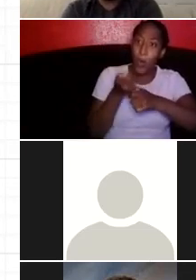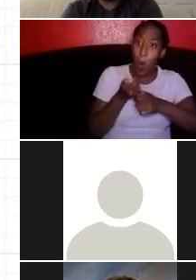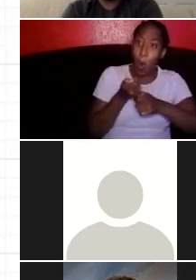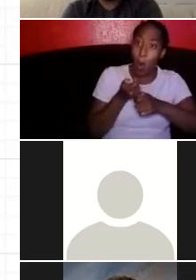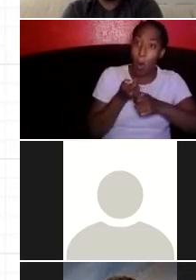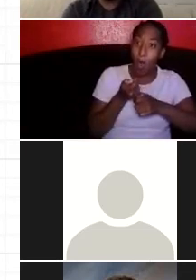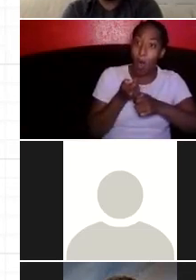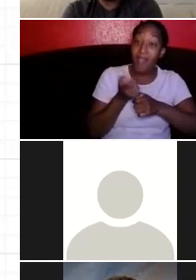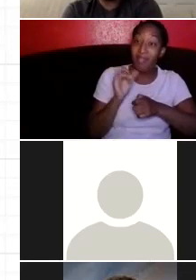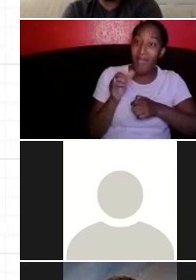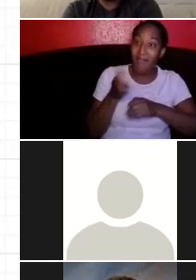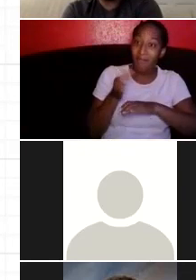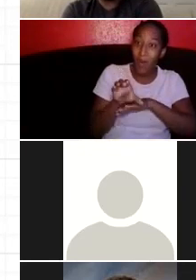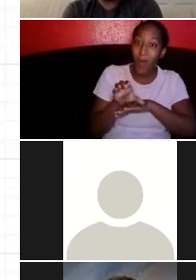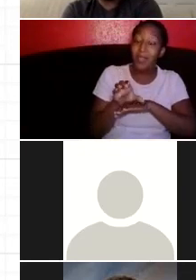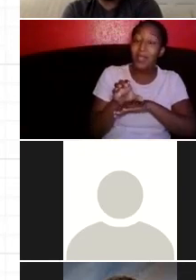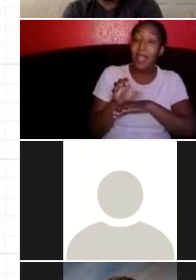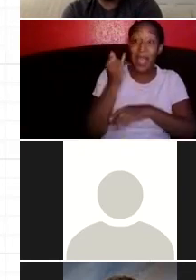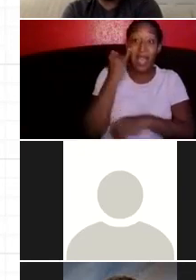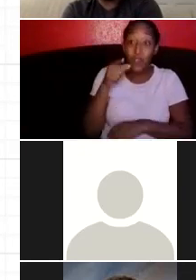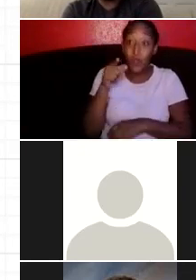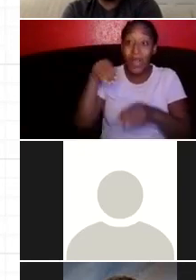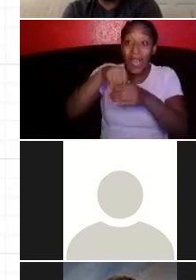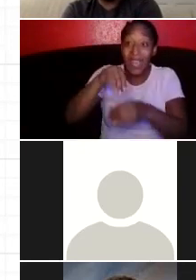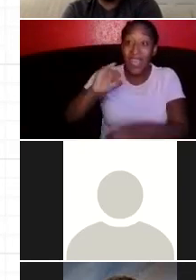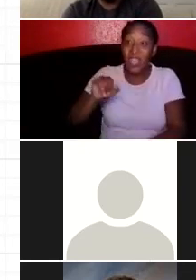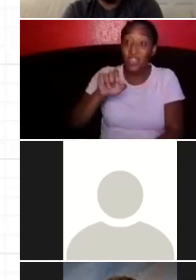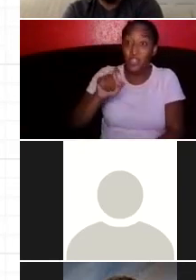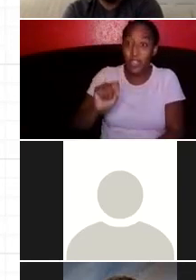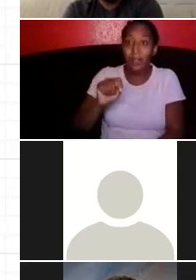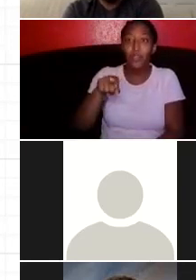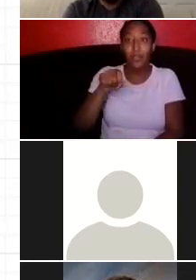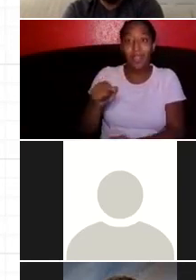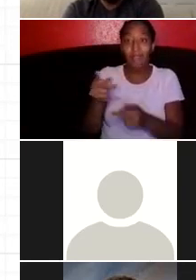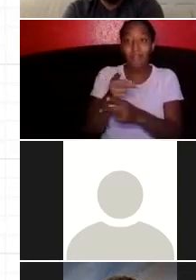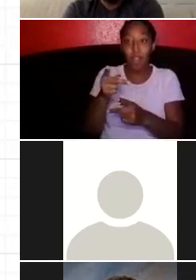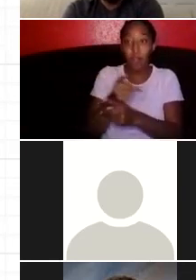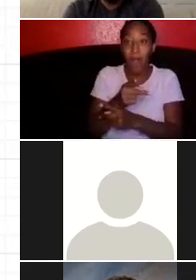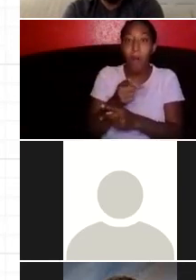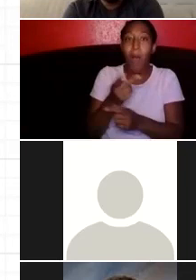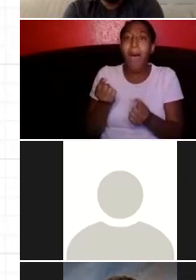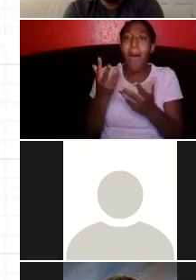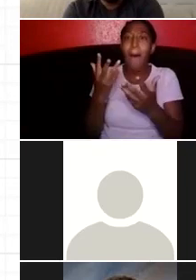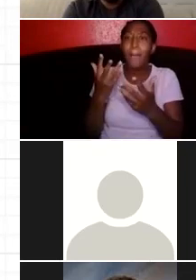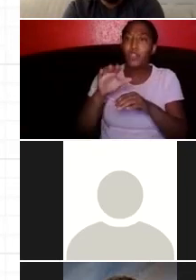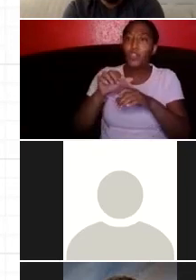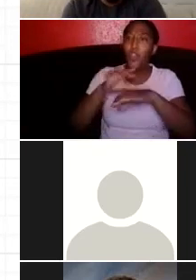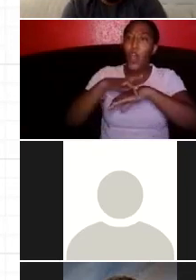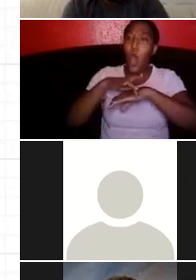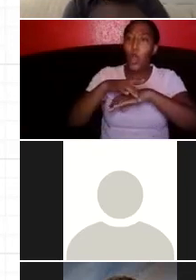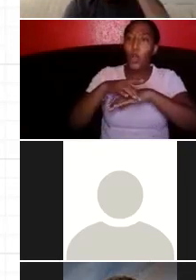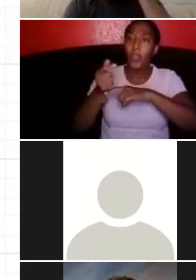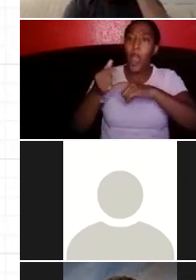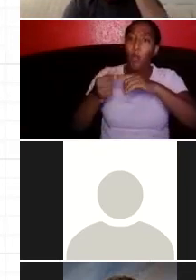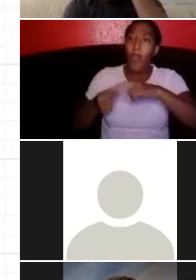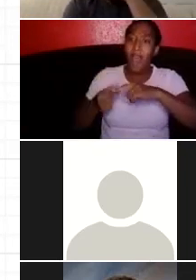is pulling on you while you're riding in that jet. Because you can't do, see, your weight is